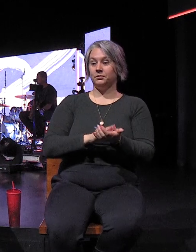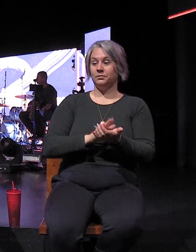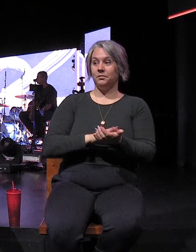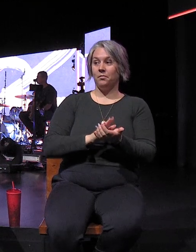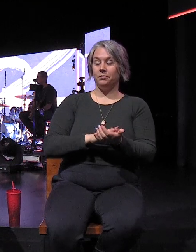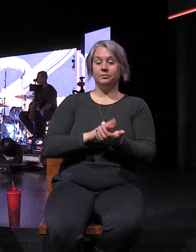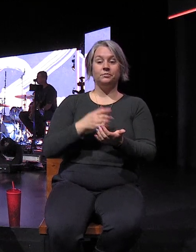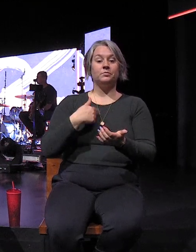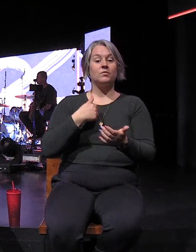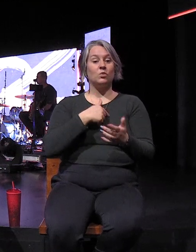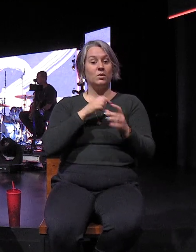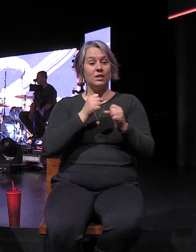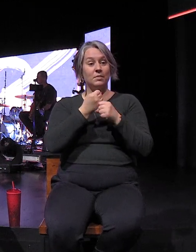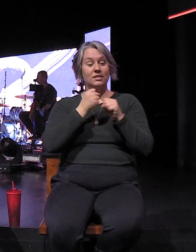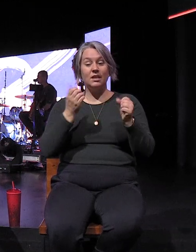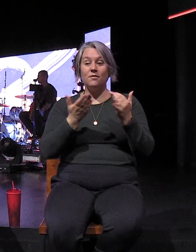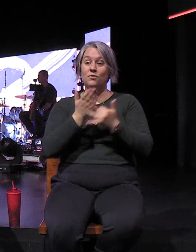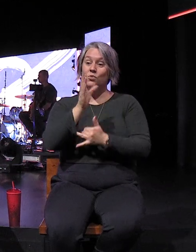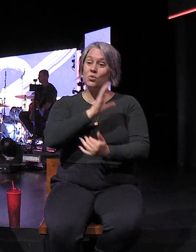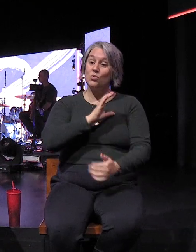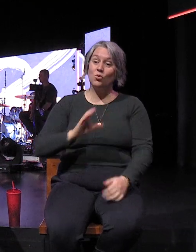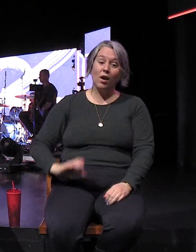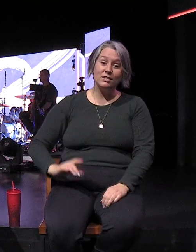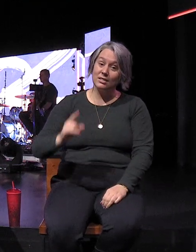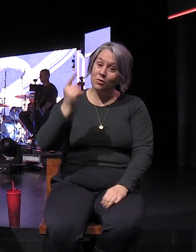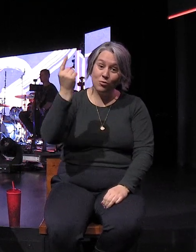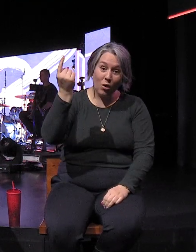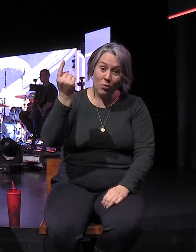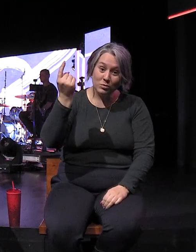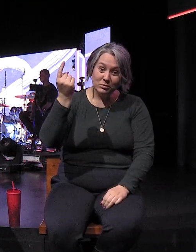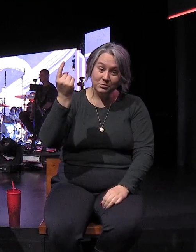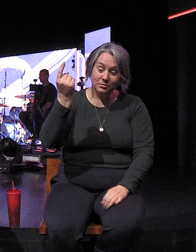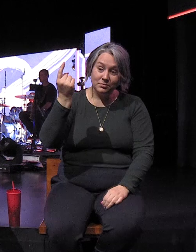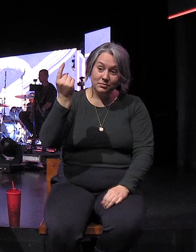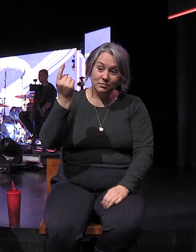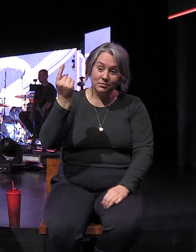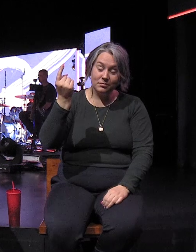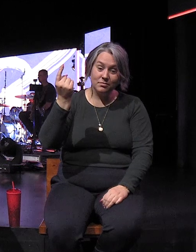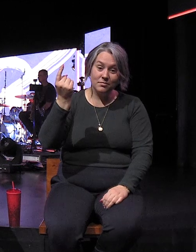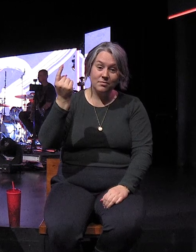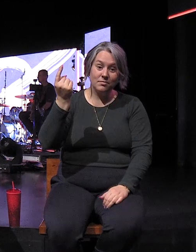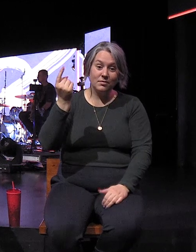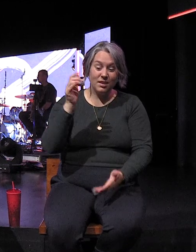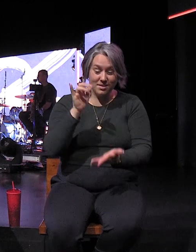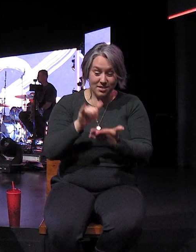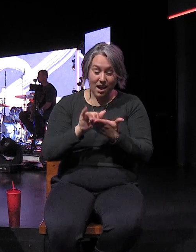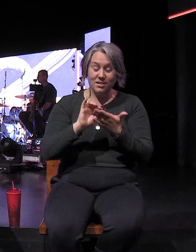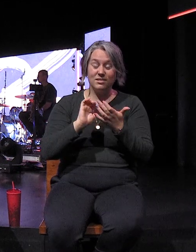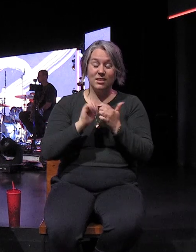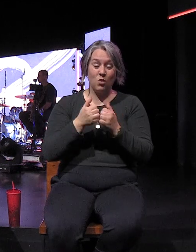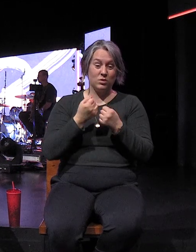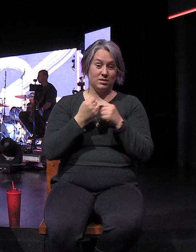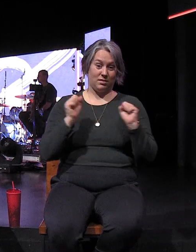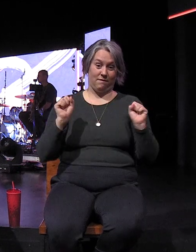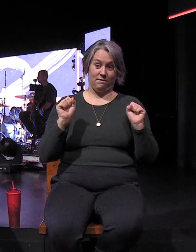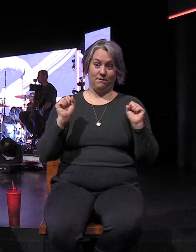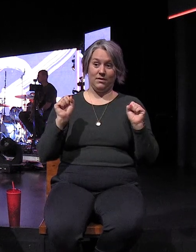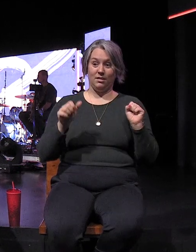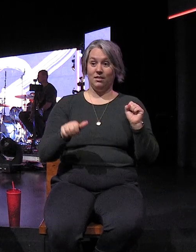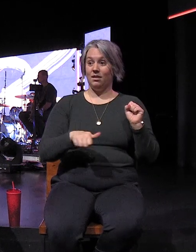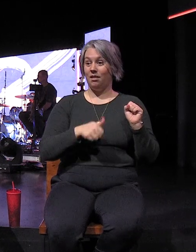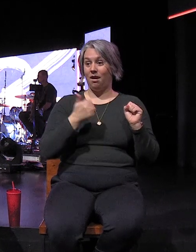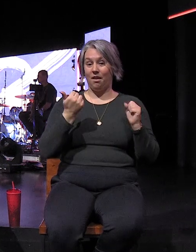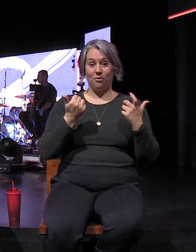We can be saved through Christ alone. We sang about that earlier, Christ and Christ crucified. Nothing else